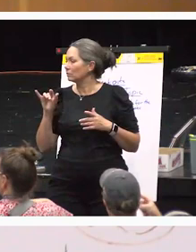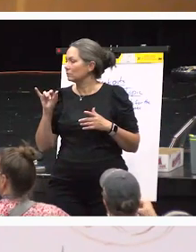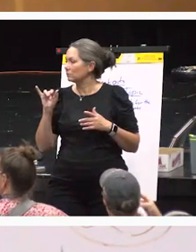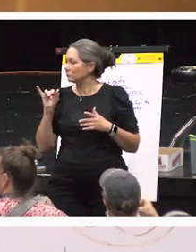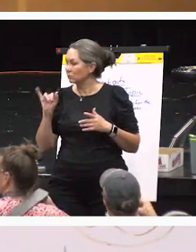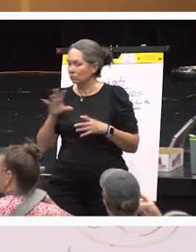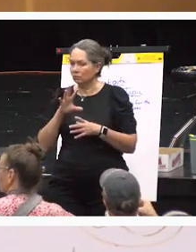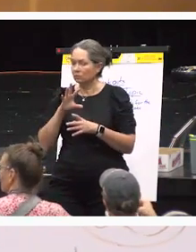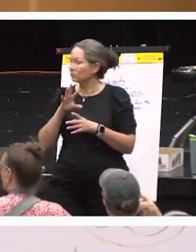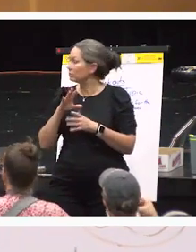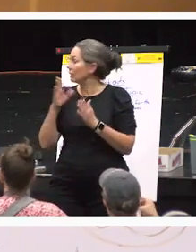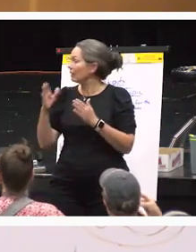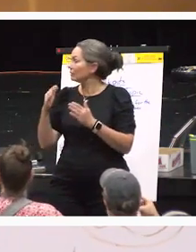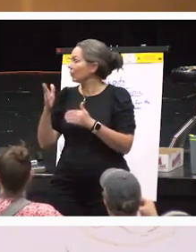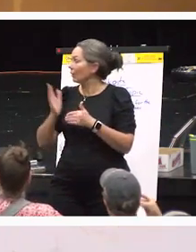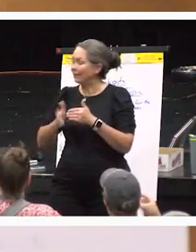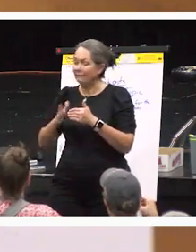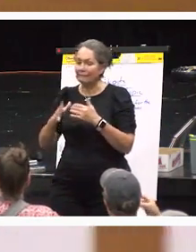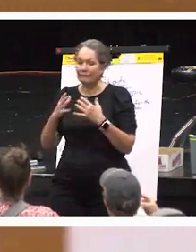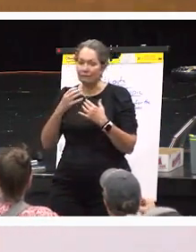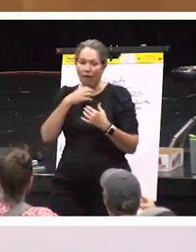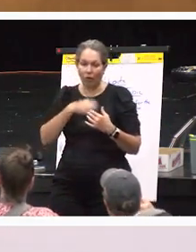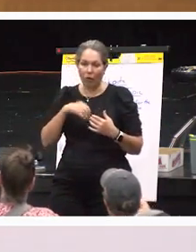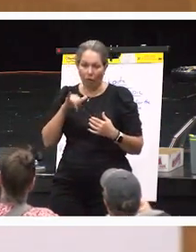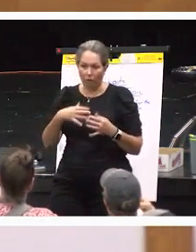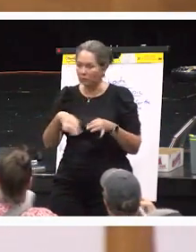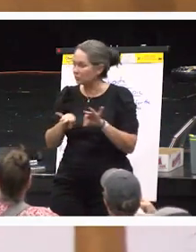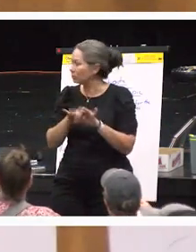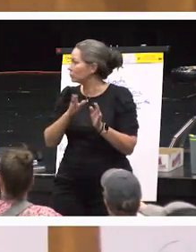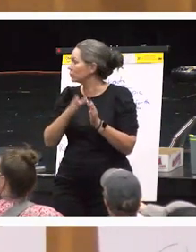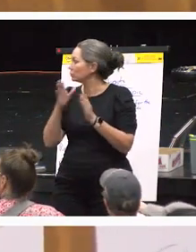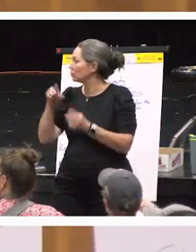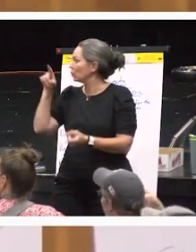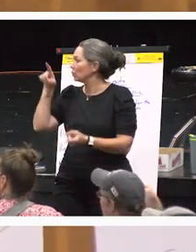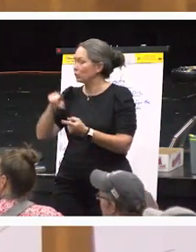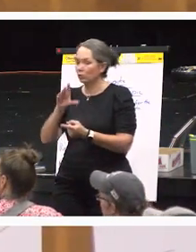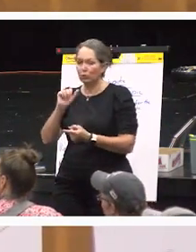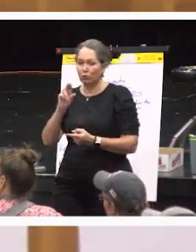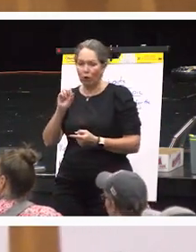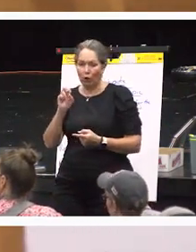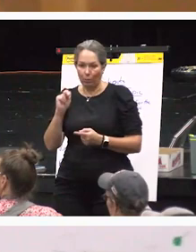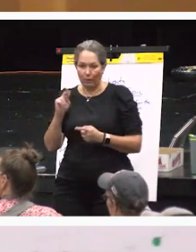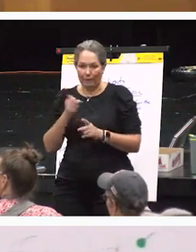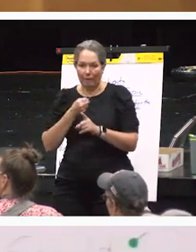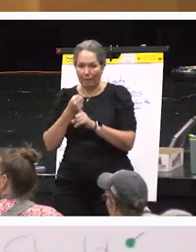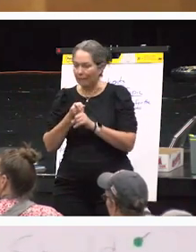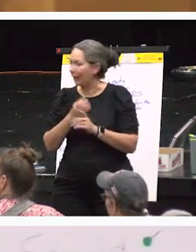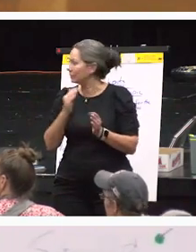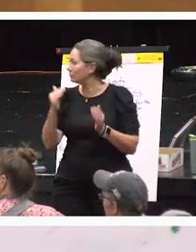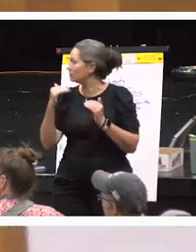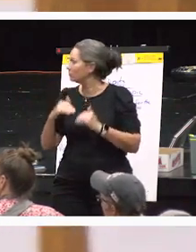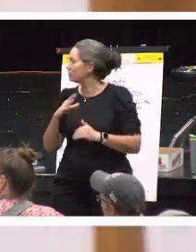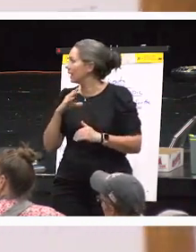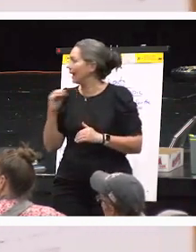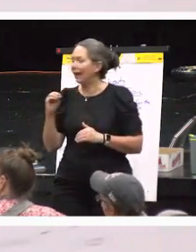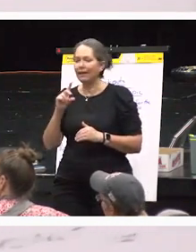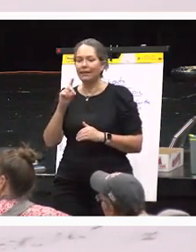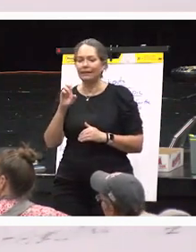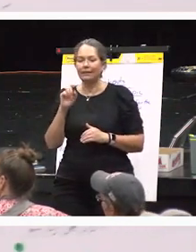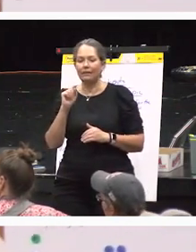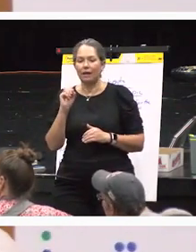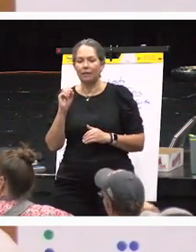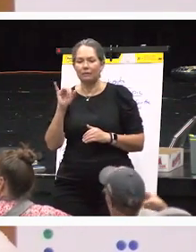issue. Ending hunger is fundamental. Reducing our carbon impact with an assessment tool and this idea of detoxifying.